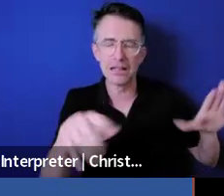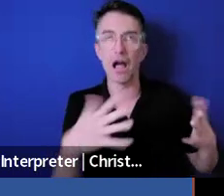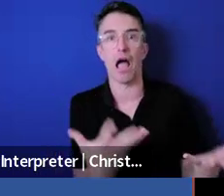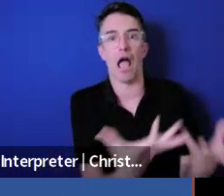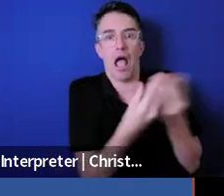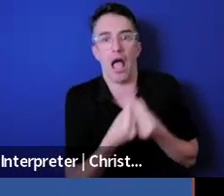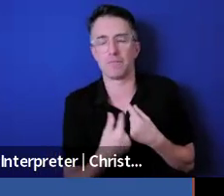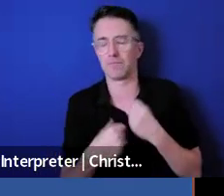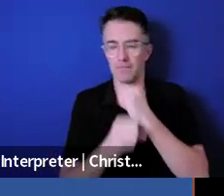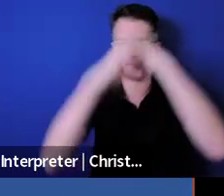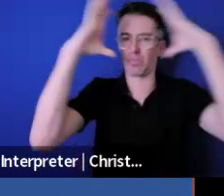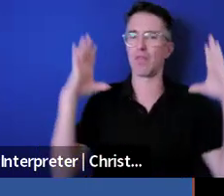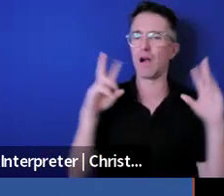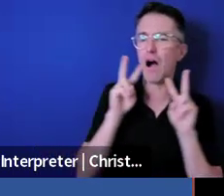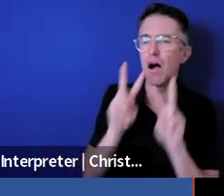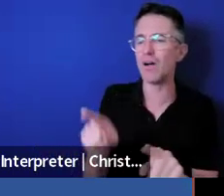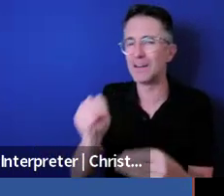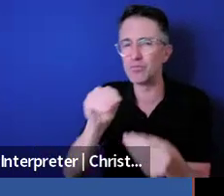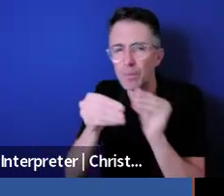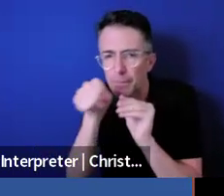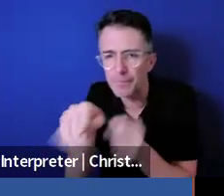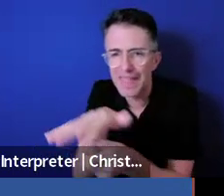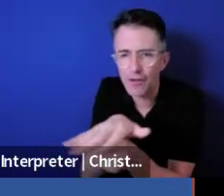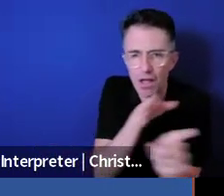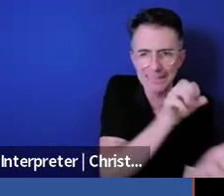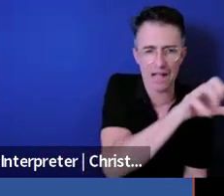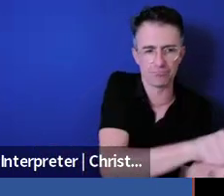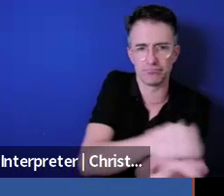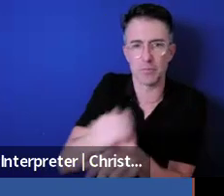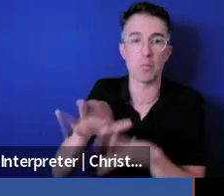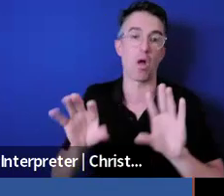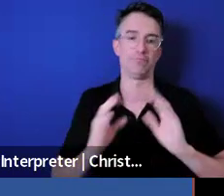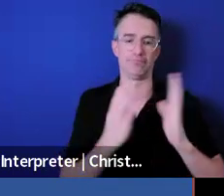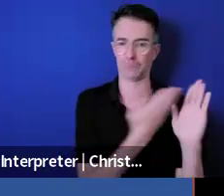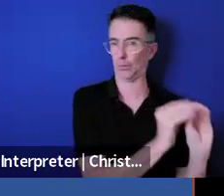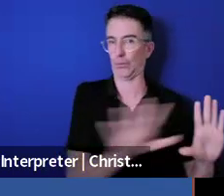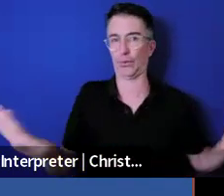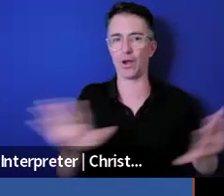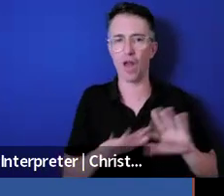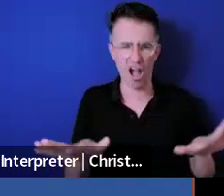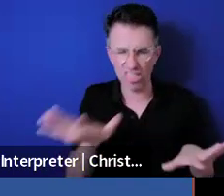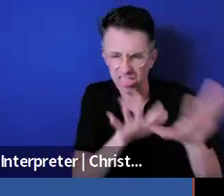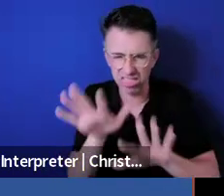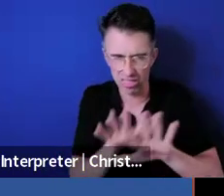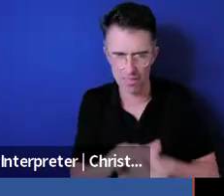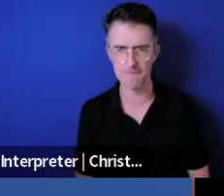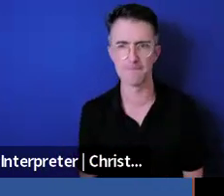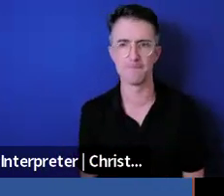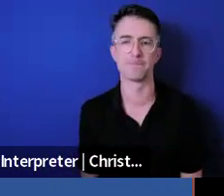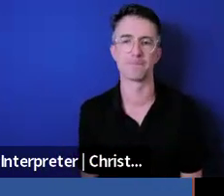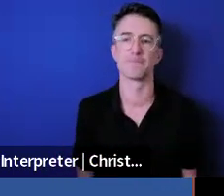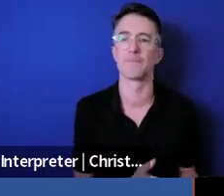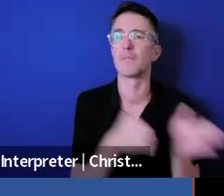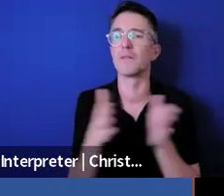second level, which we enter in the realm of administrative data, the social registry, social protection information system. And